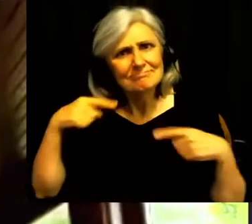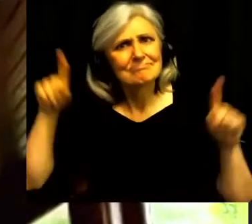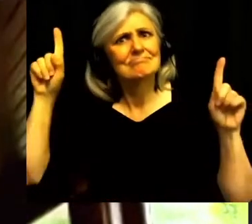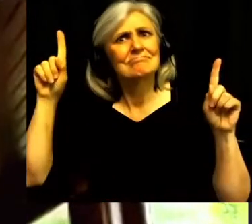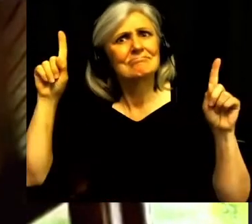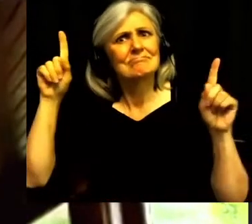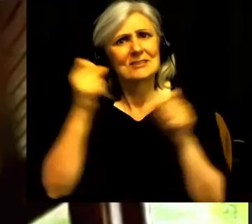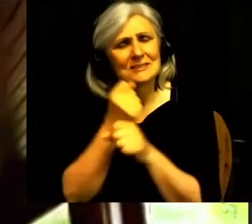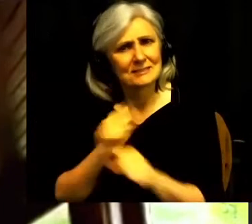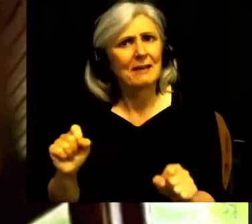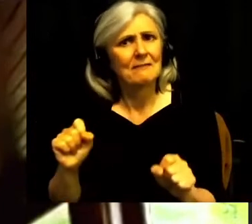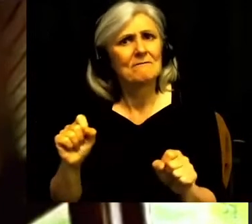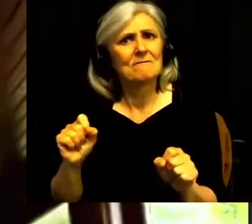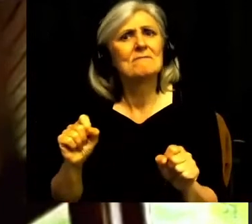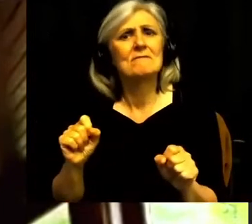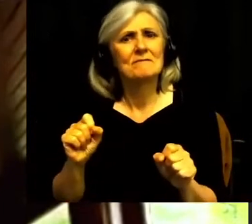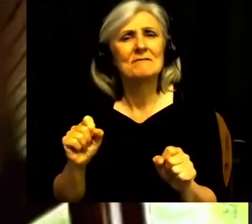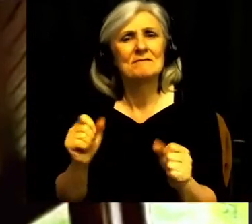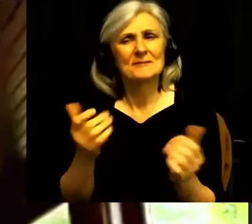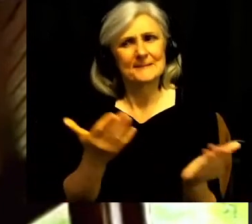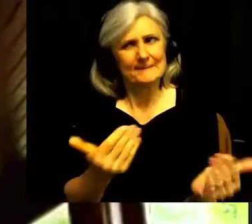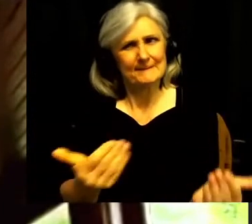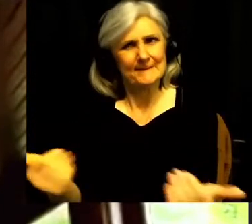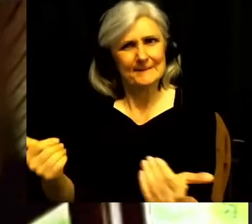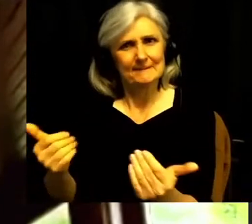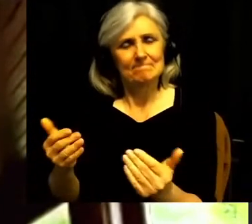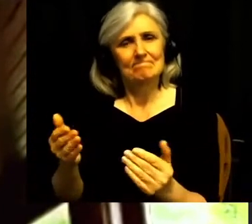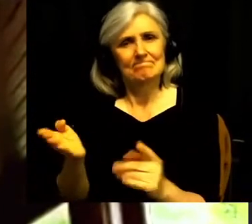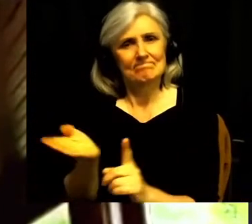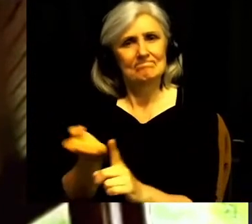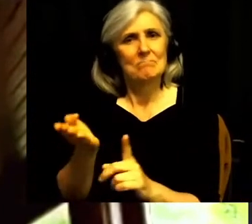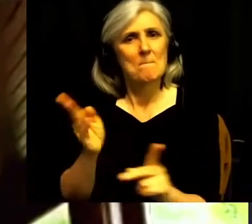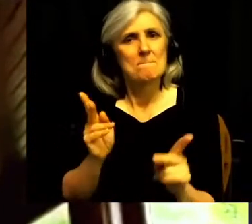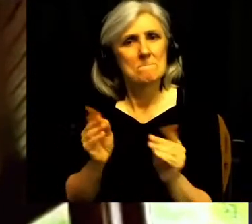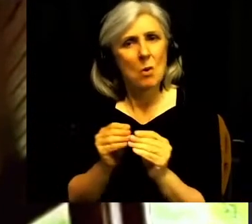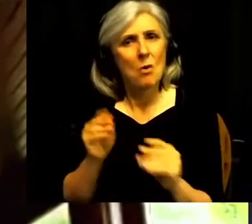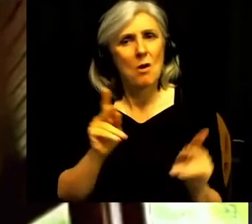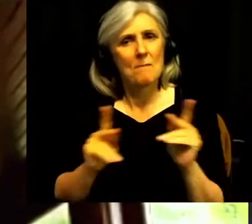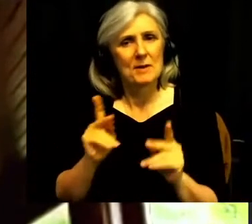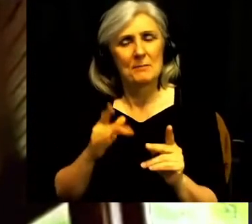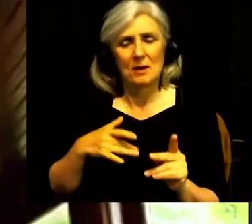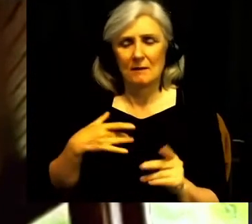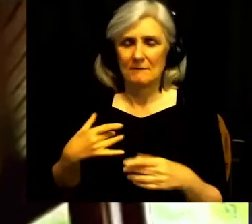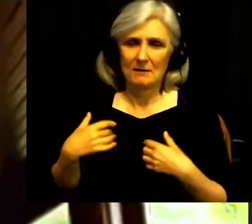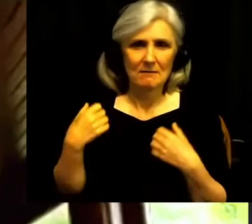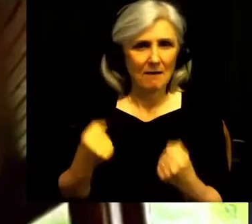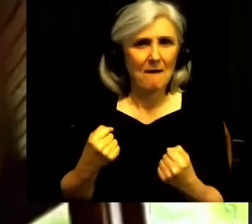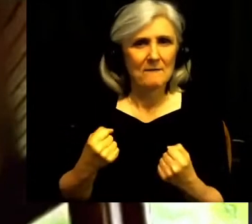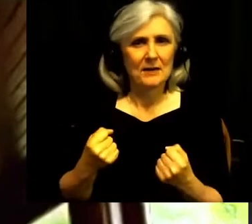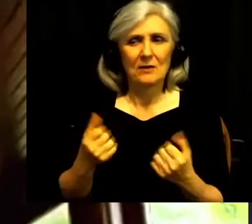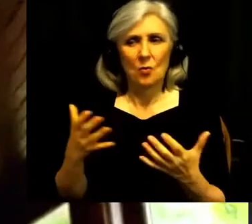efficacious and safe, to get more people to get vaccinated and feel confident about the protection that it provides.